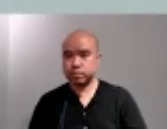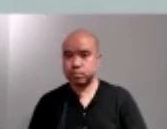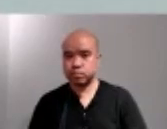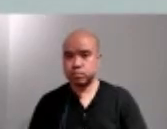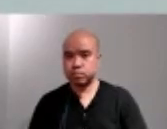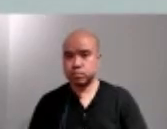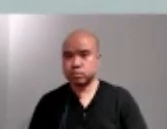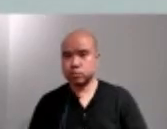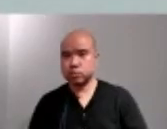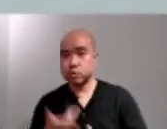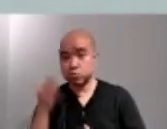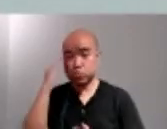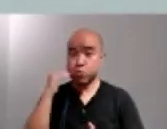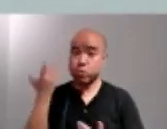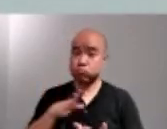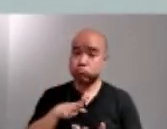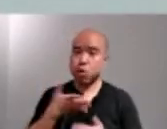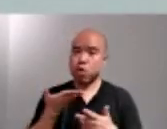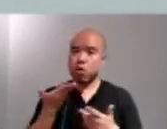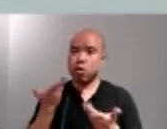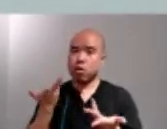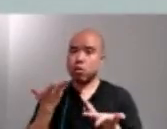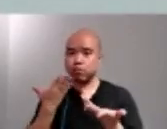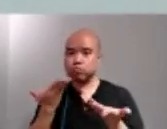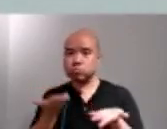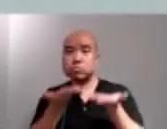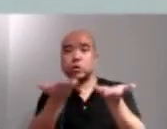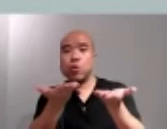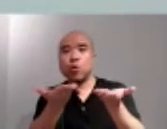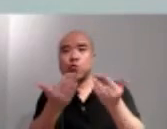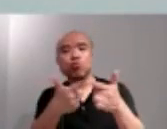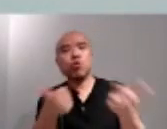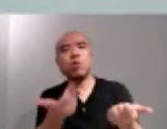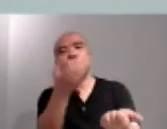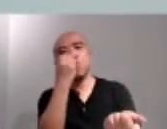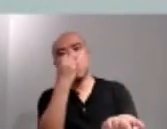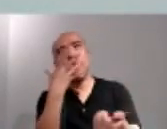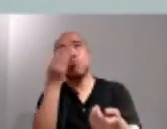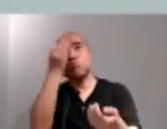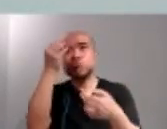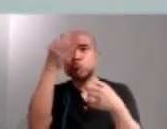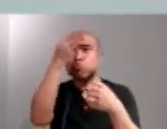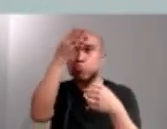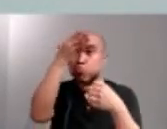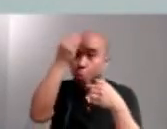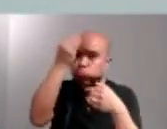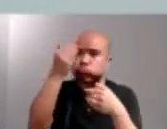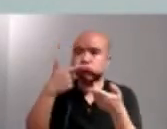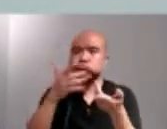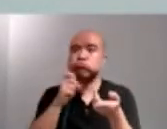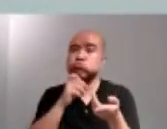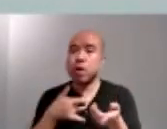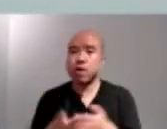Korean, situation and economy system and ecosystem of social sector.